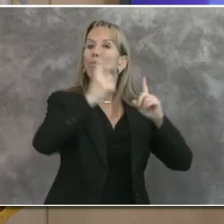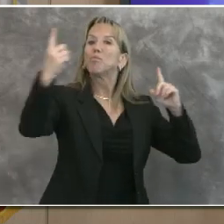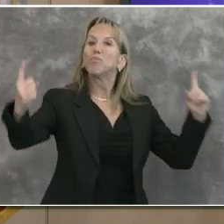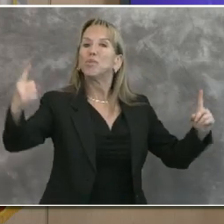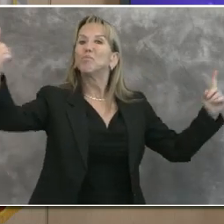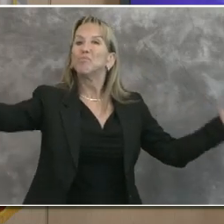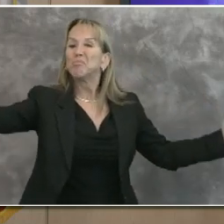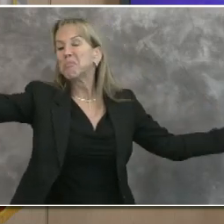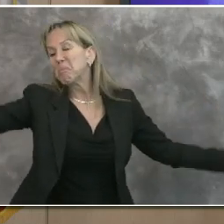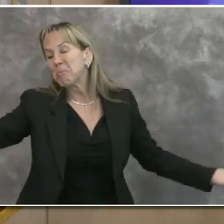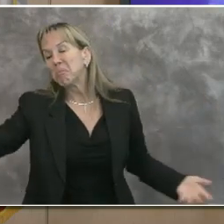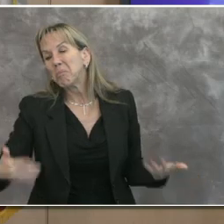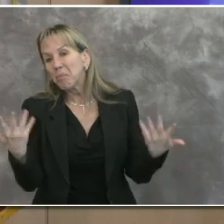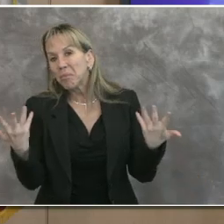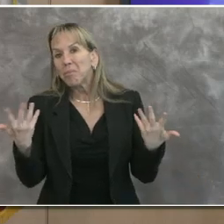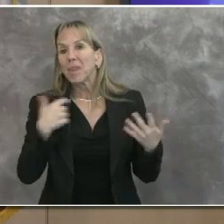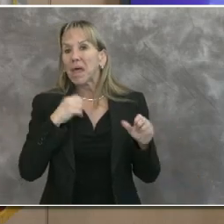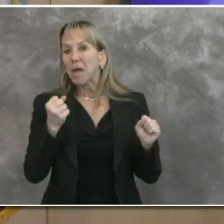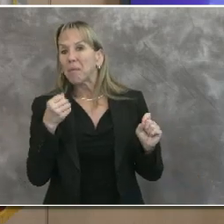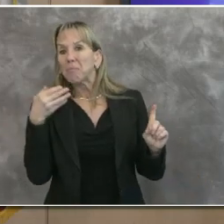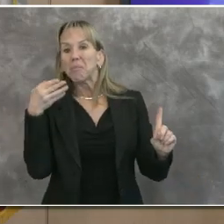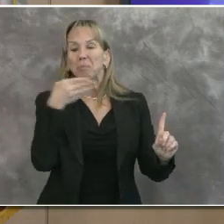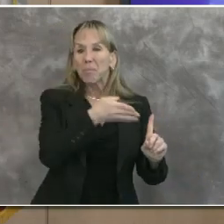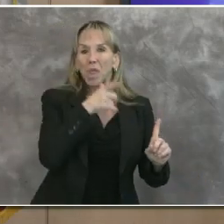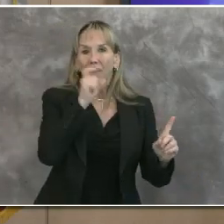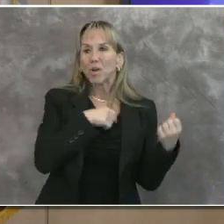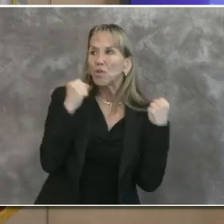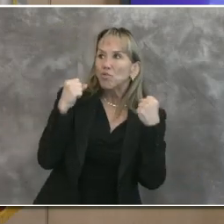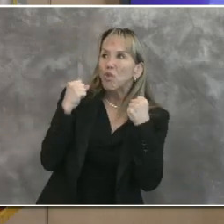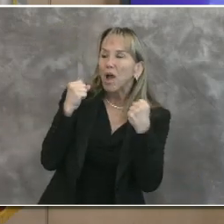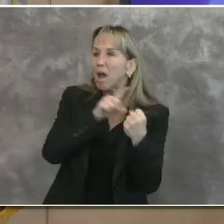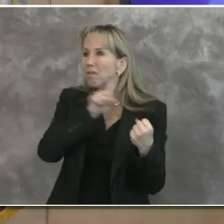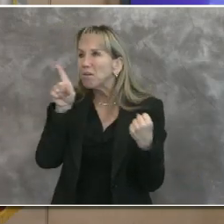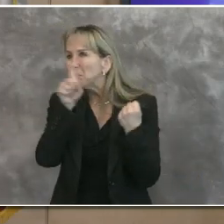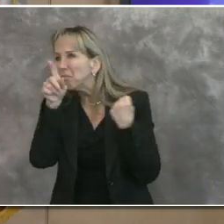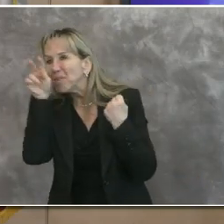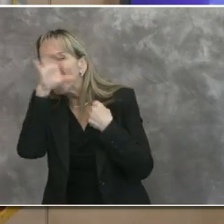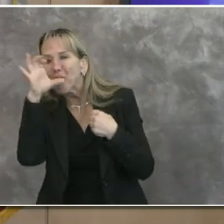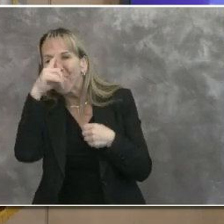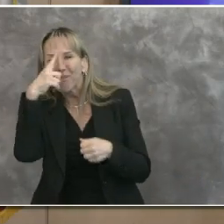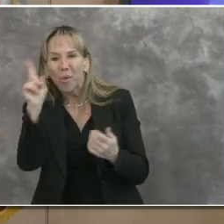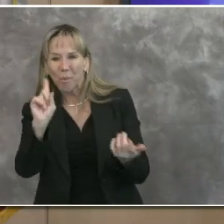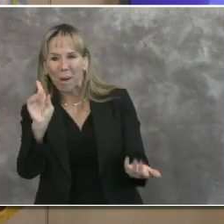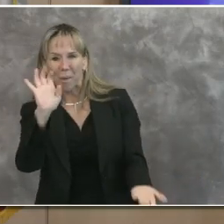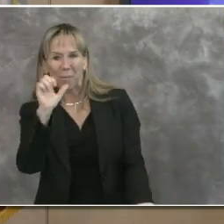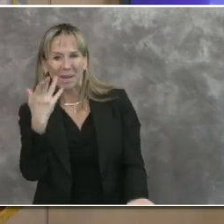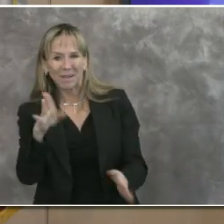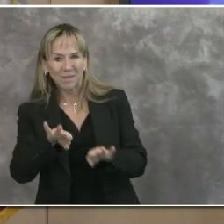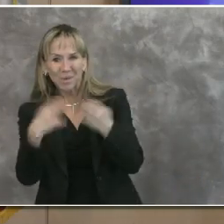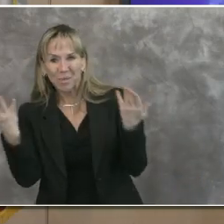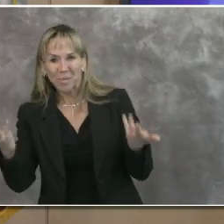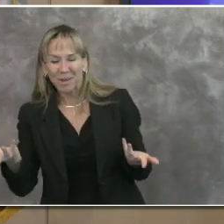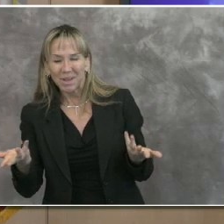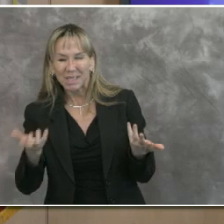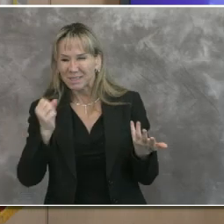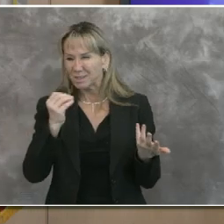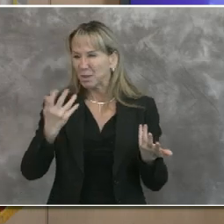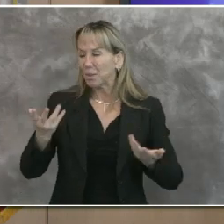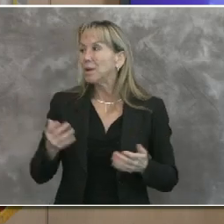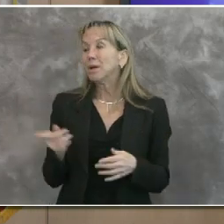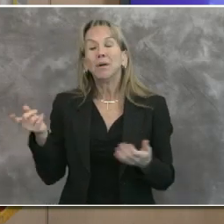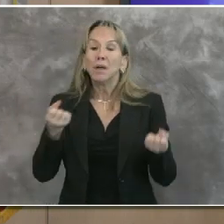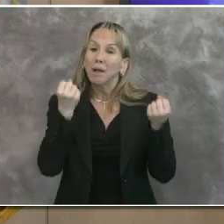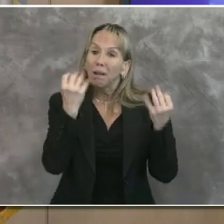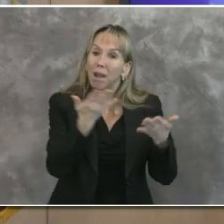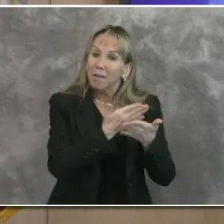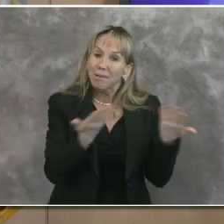place closest to where they live, but versus maybe driving or cramming into areas that are open? Well, there's a lot of things that might be